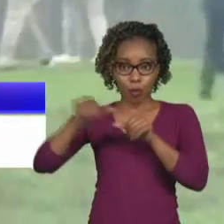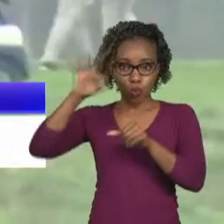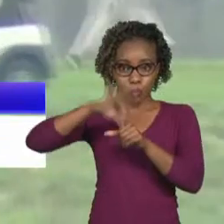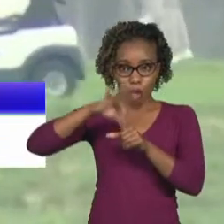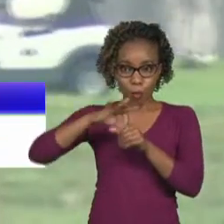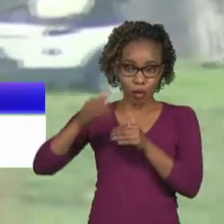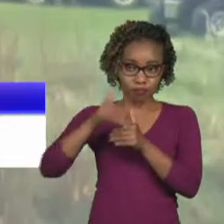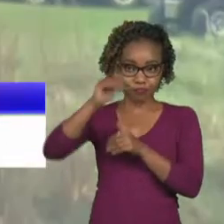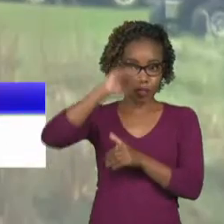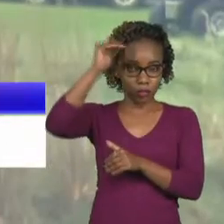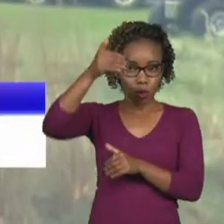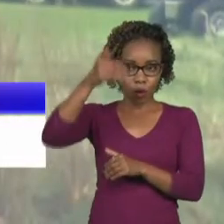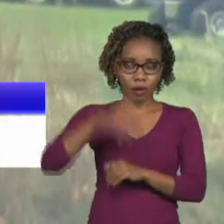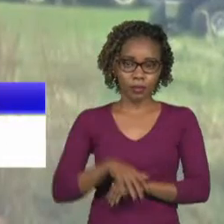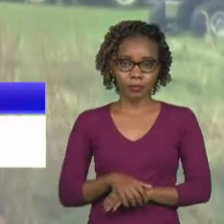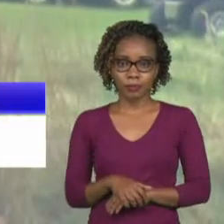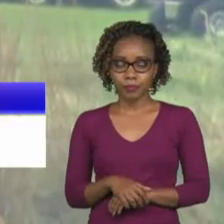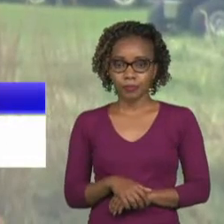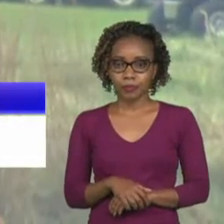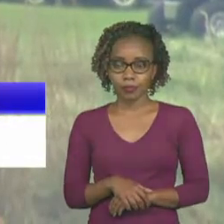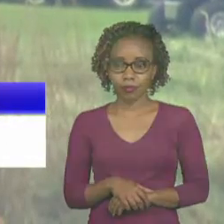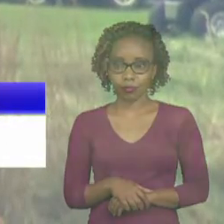states.